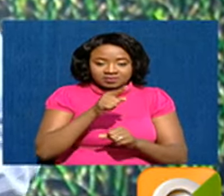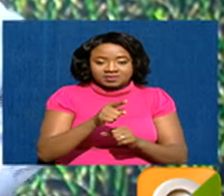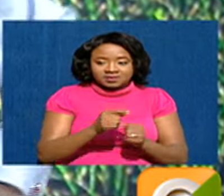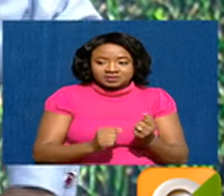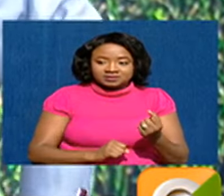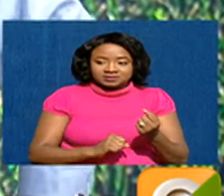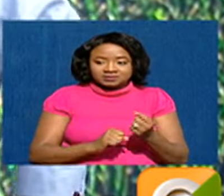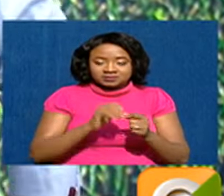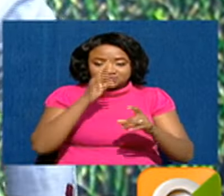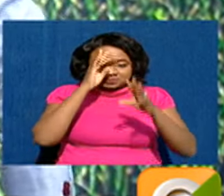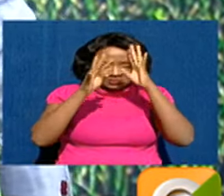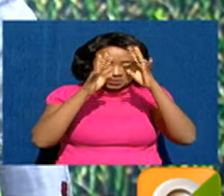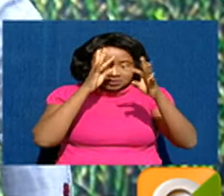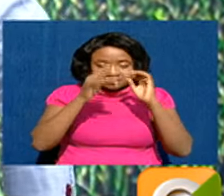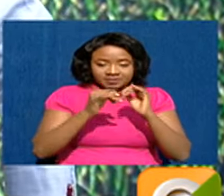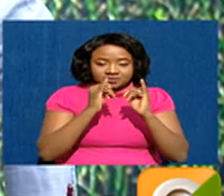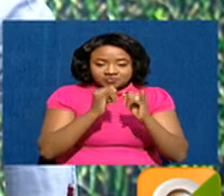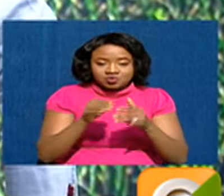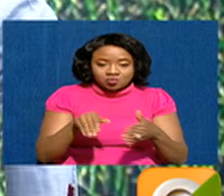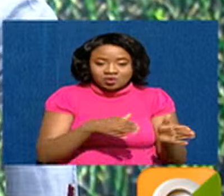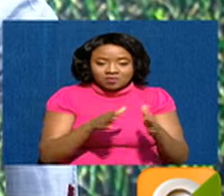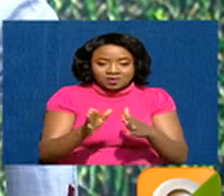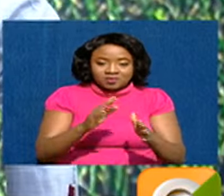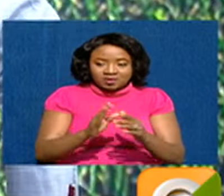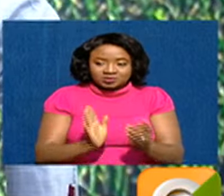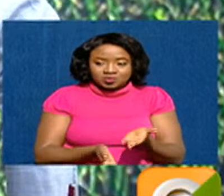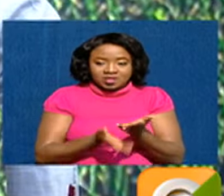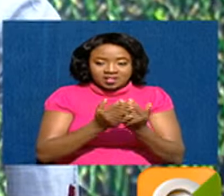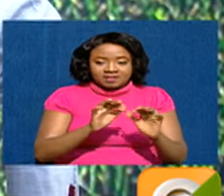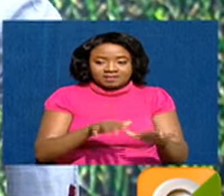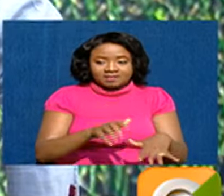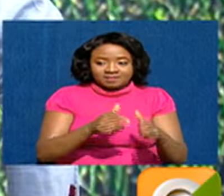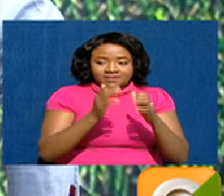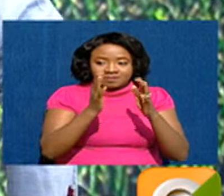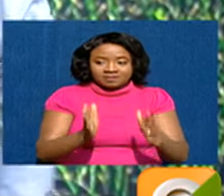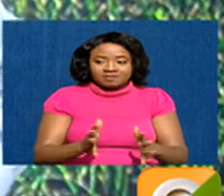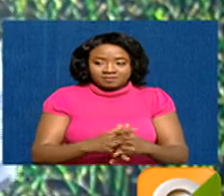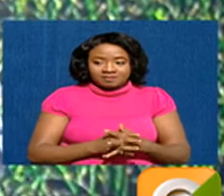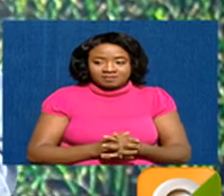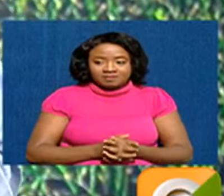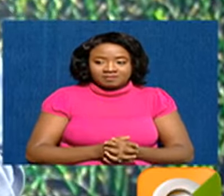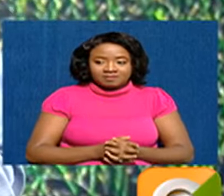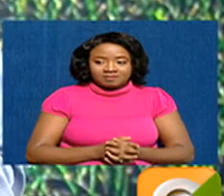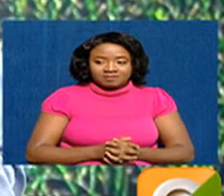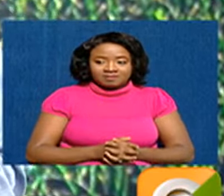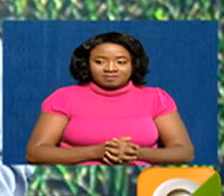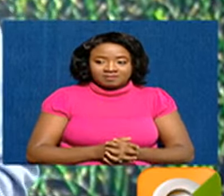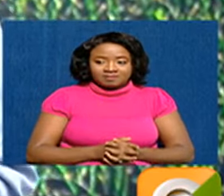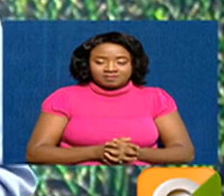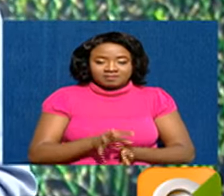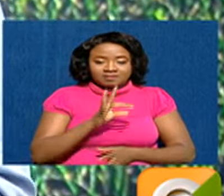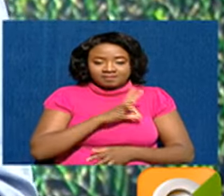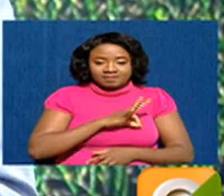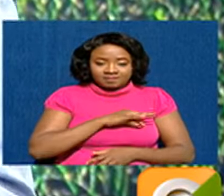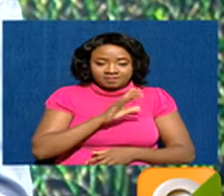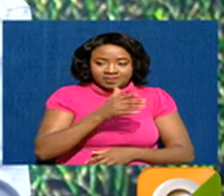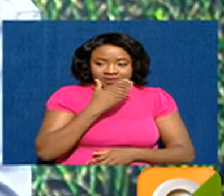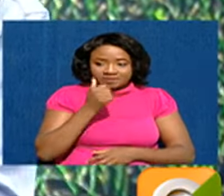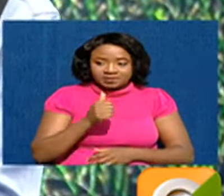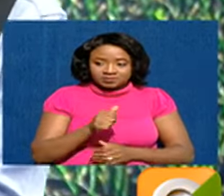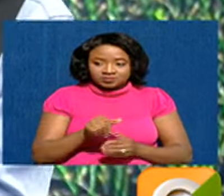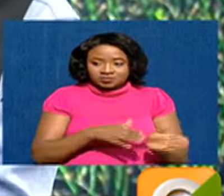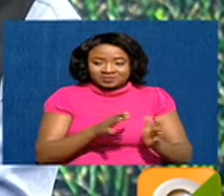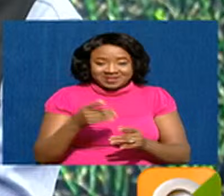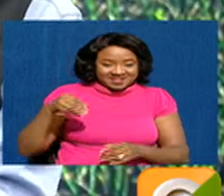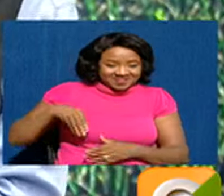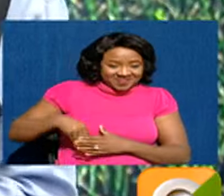an innovative new way and helping farmers to benefit in the best way they can. Thanks, Governor. I'm